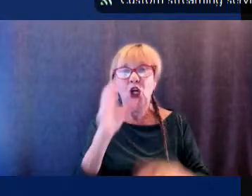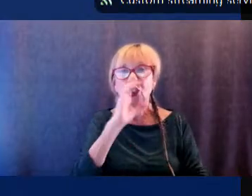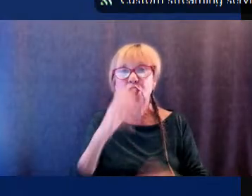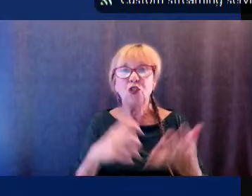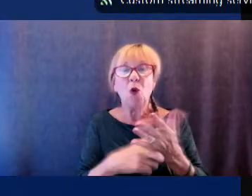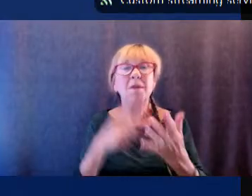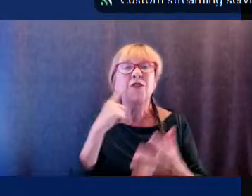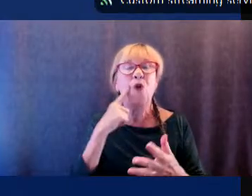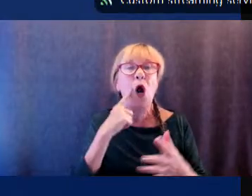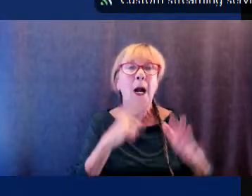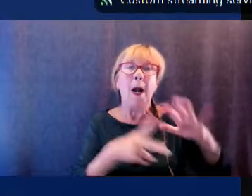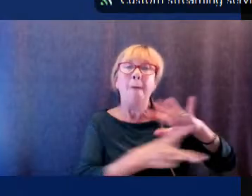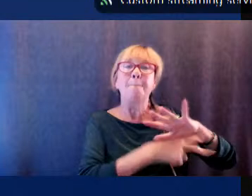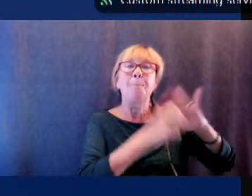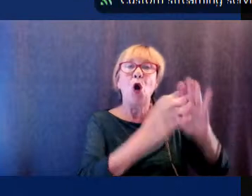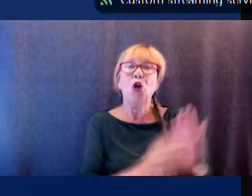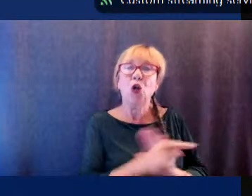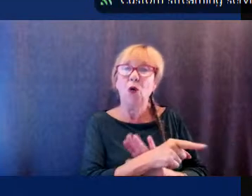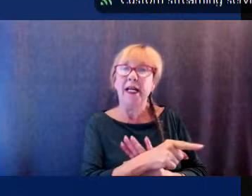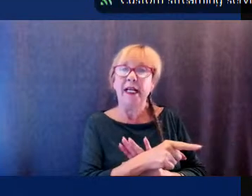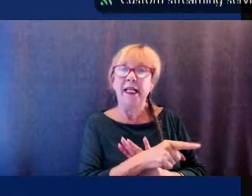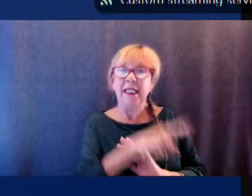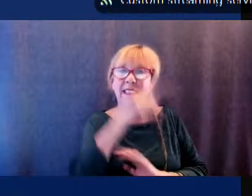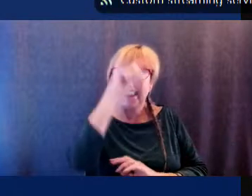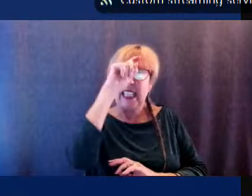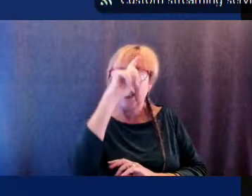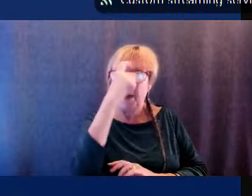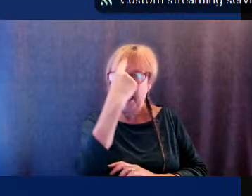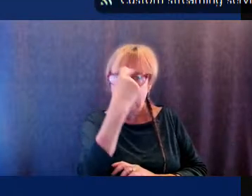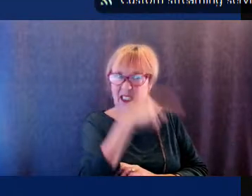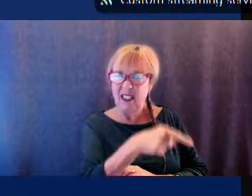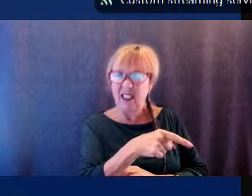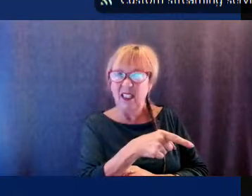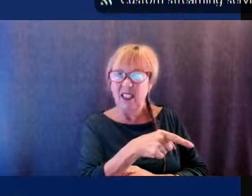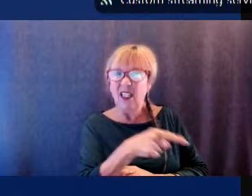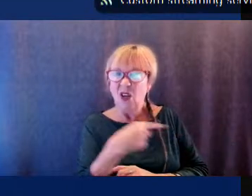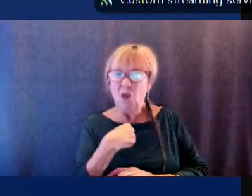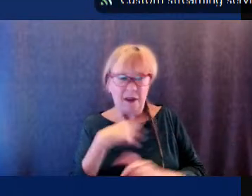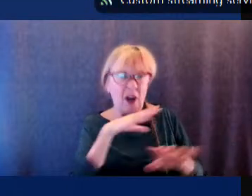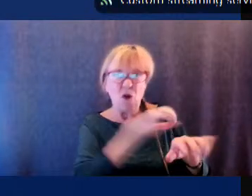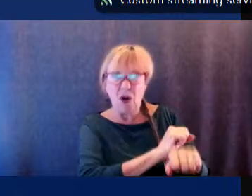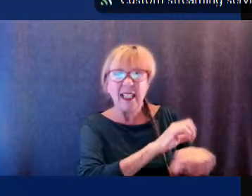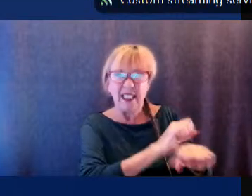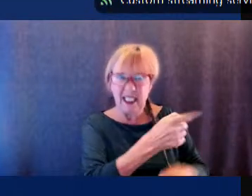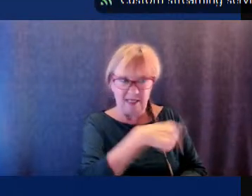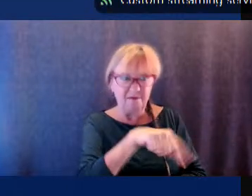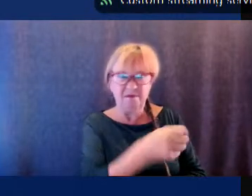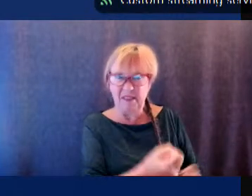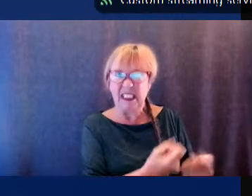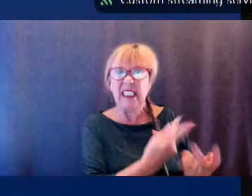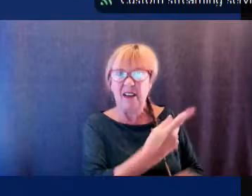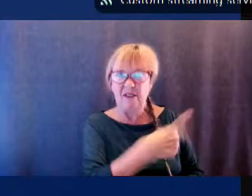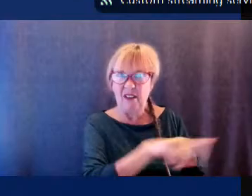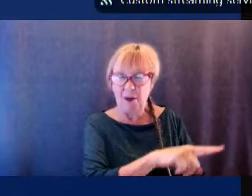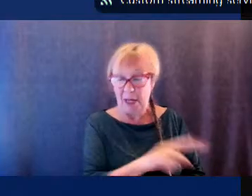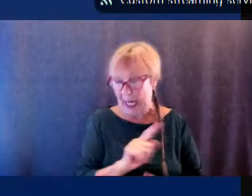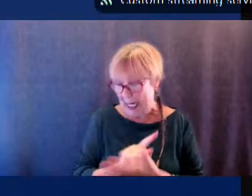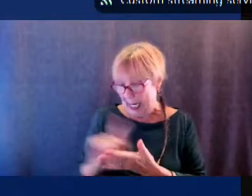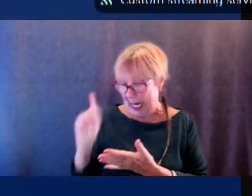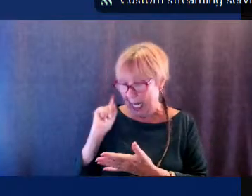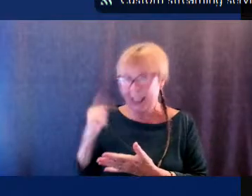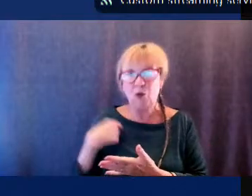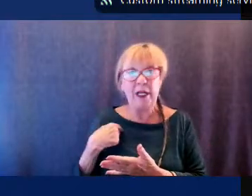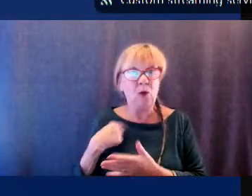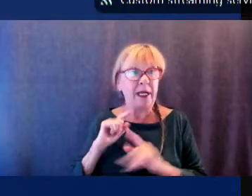burglary suspects, made numerous arrests on people that were harming our Altadena community. And recently, last week, we conducted a